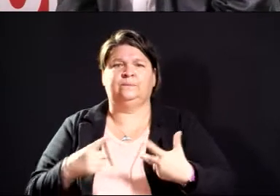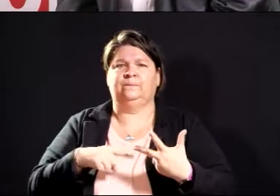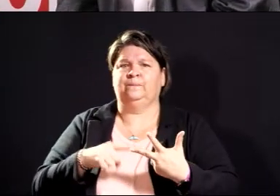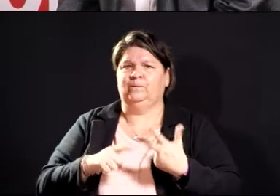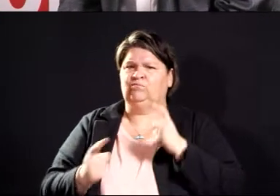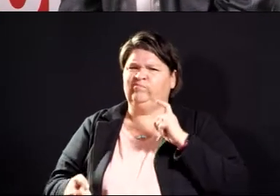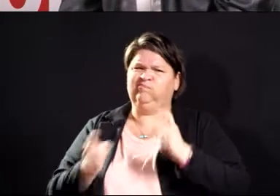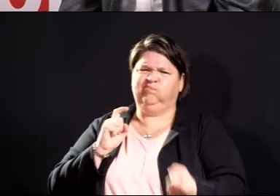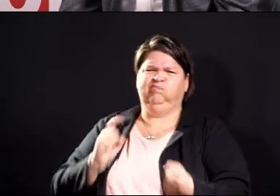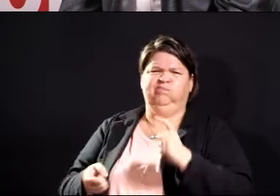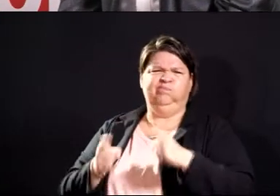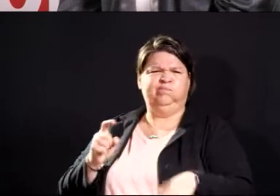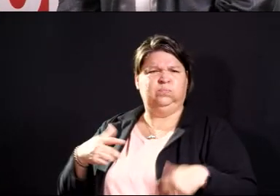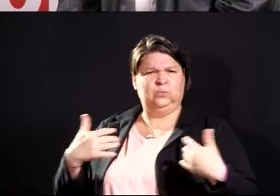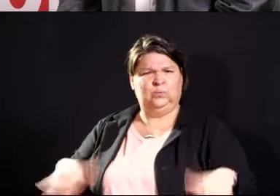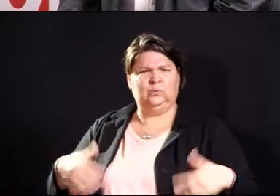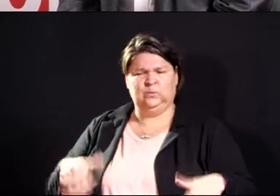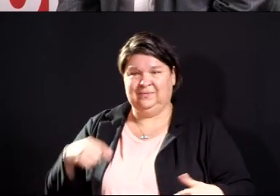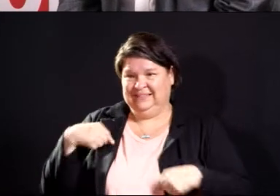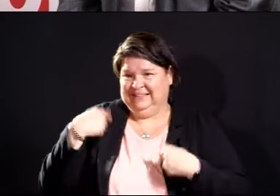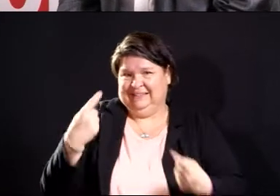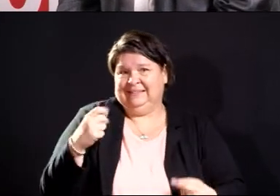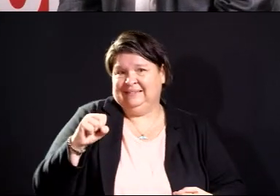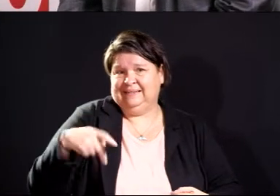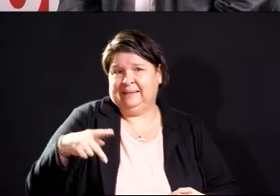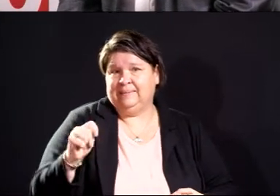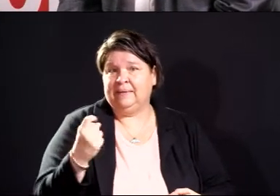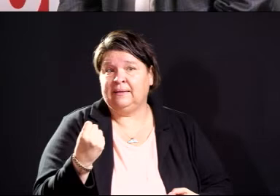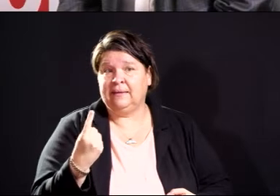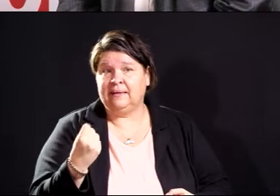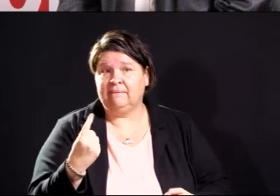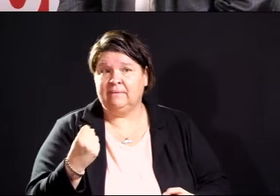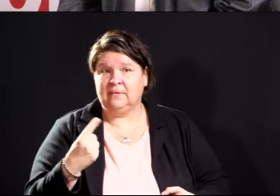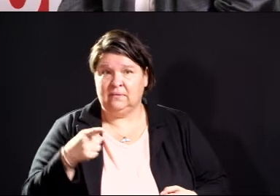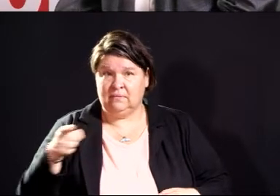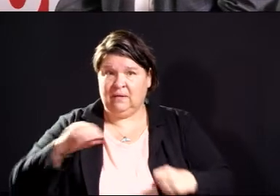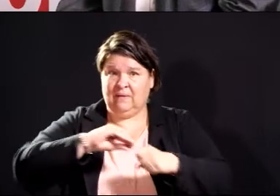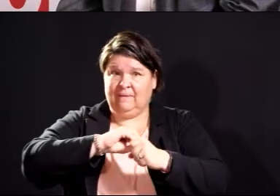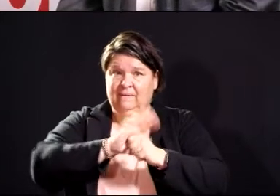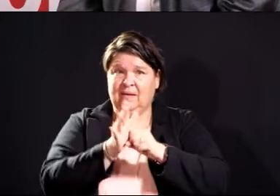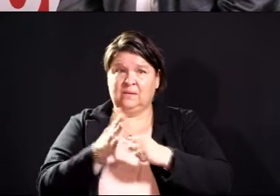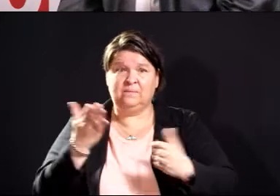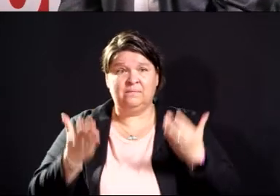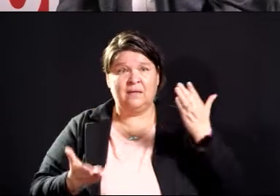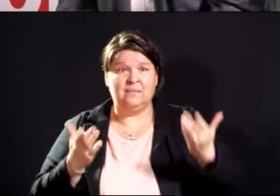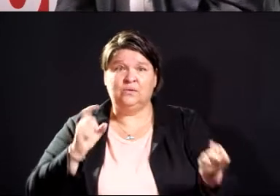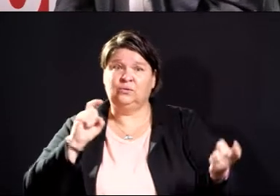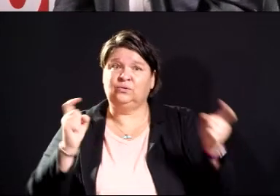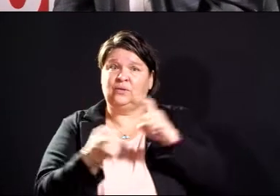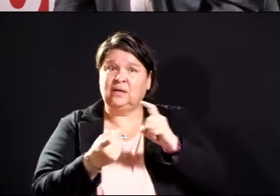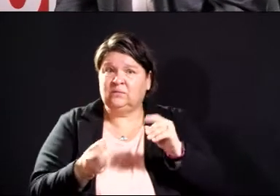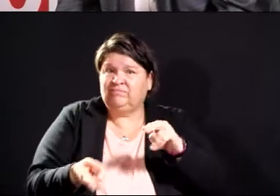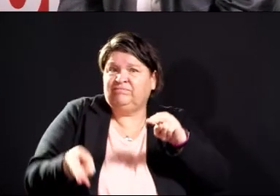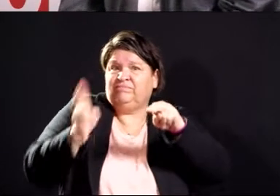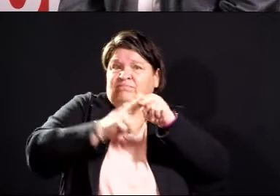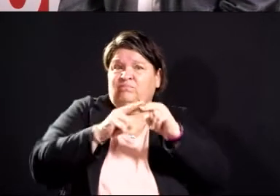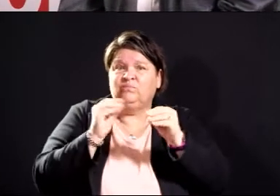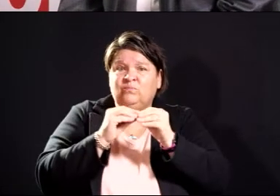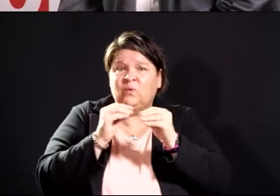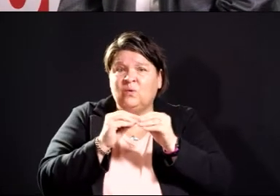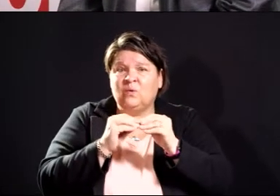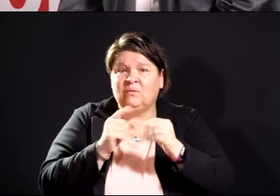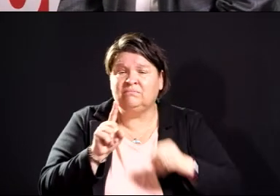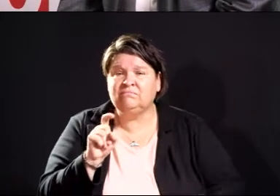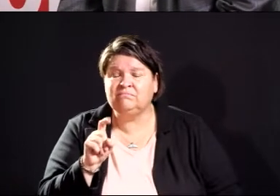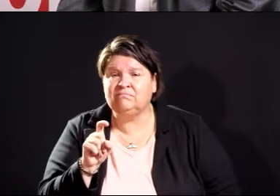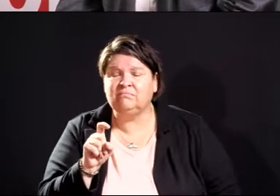airport operations? Well, it's a great question. And I would say this, as someone in aviation for 35 years, I never